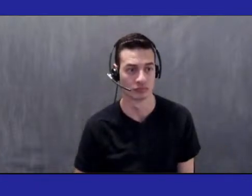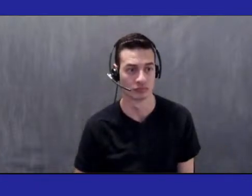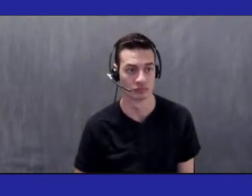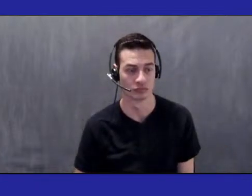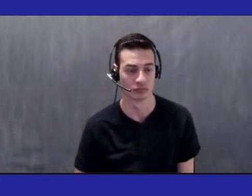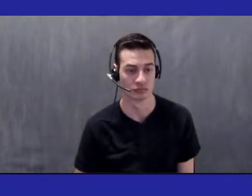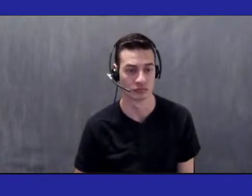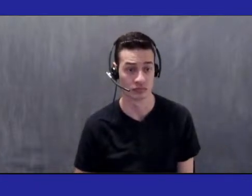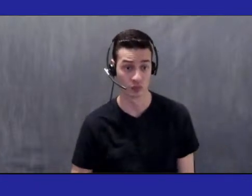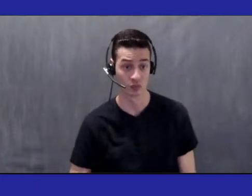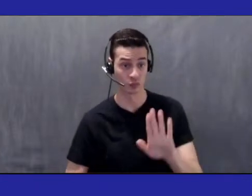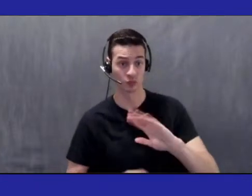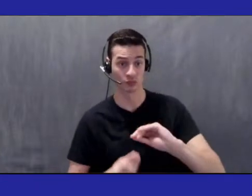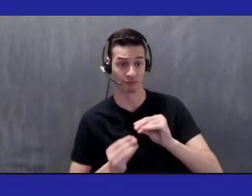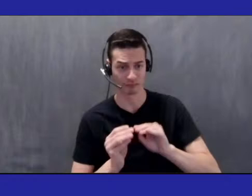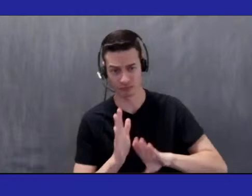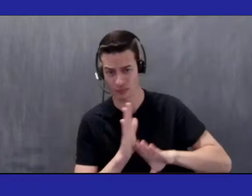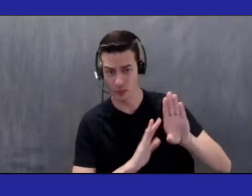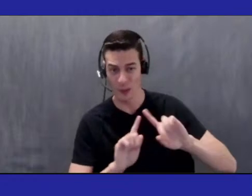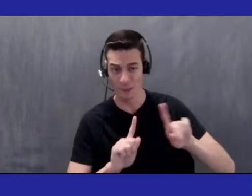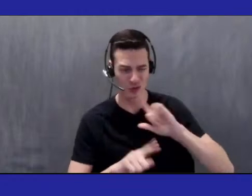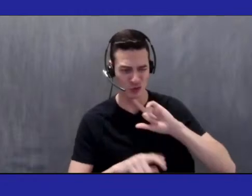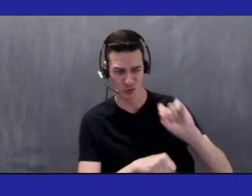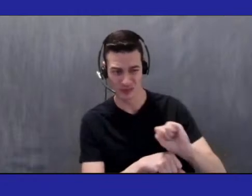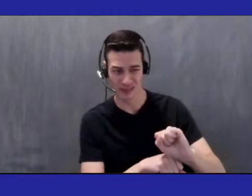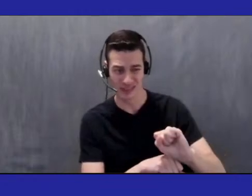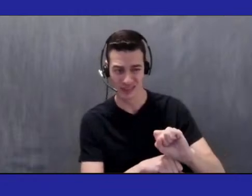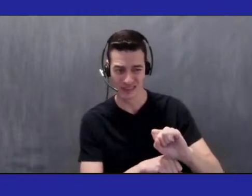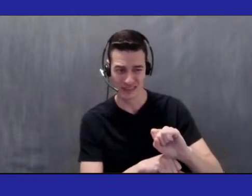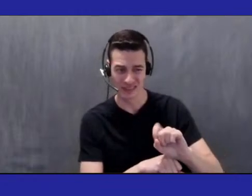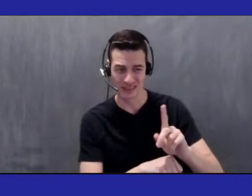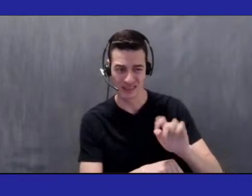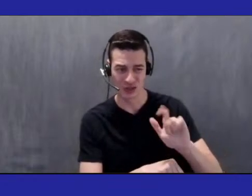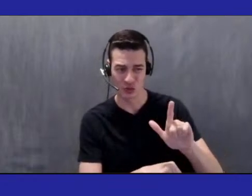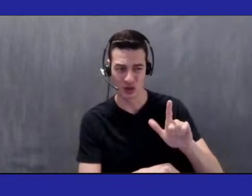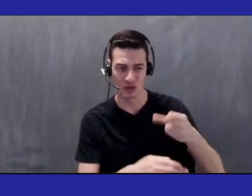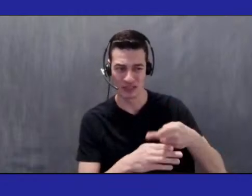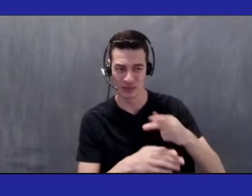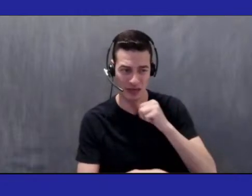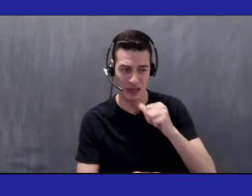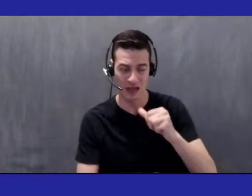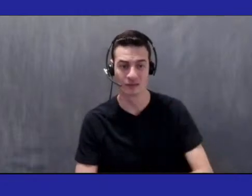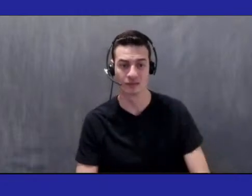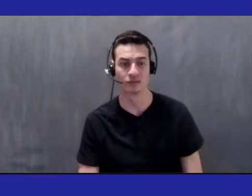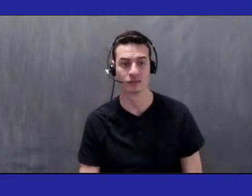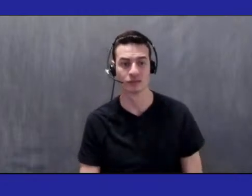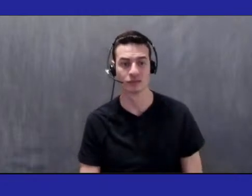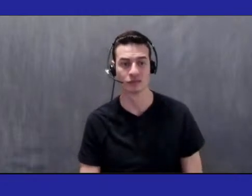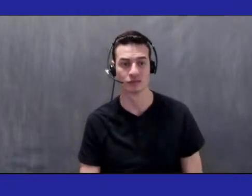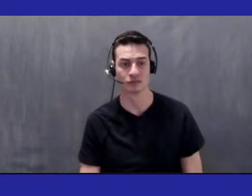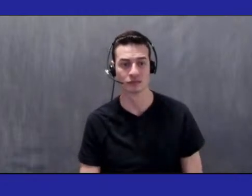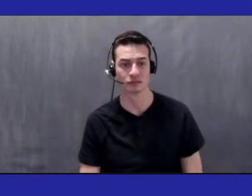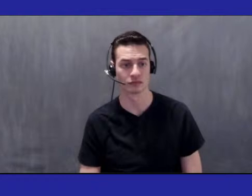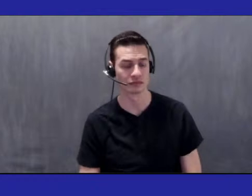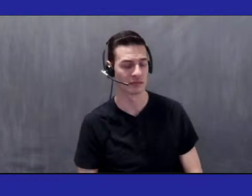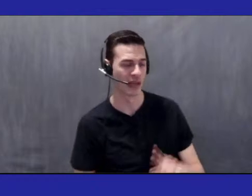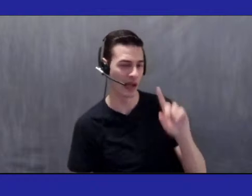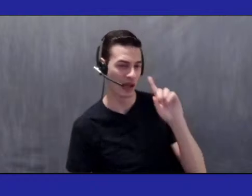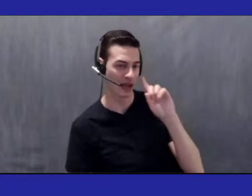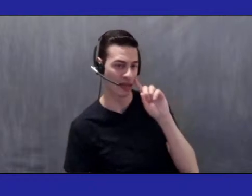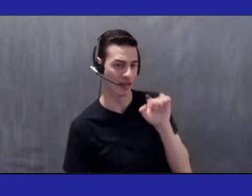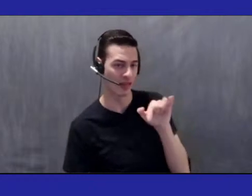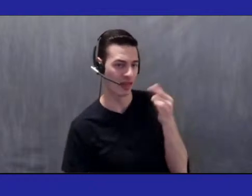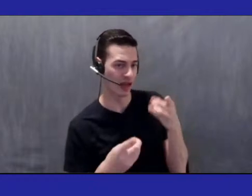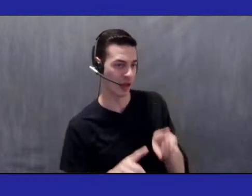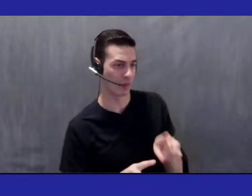skyrockets your number, but it's not really a sexual harassment charge. Do you find that a lot? I think that does happen with both the internals and